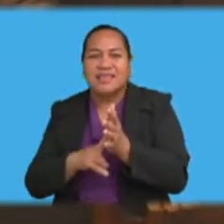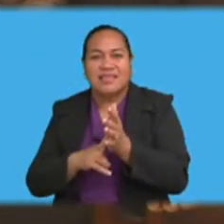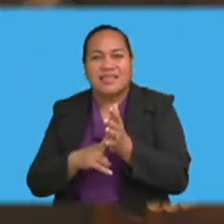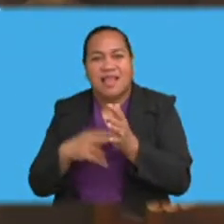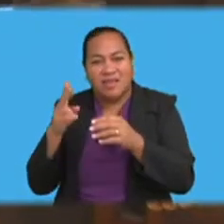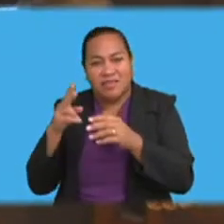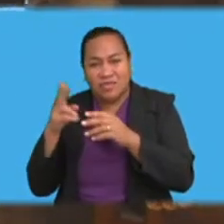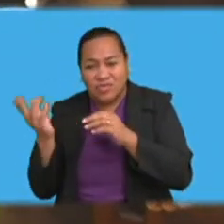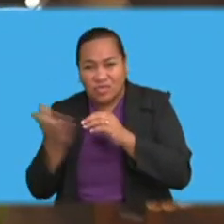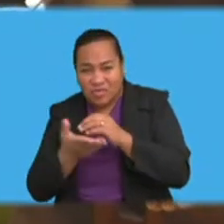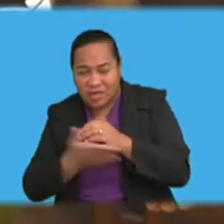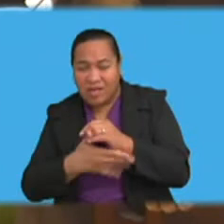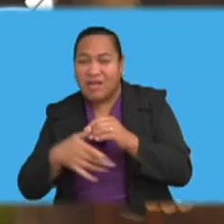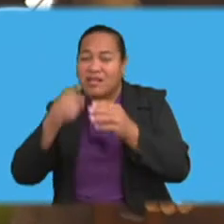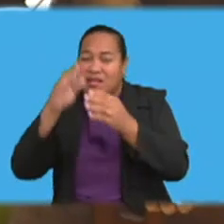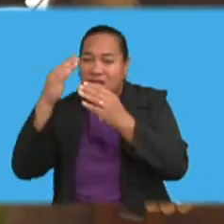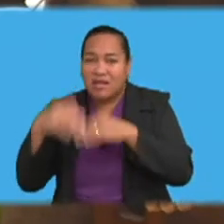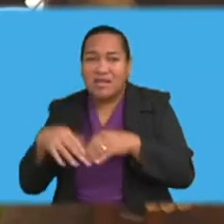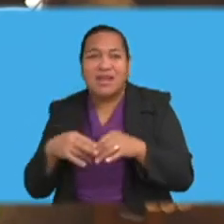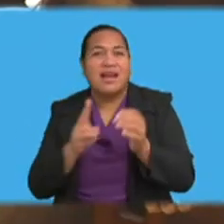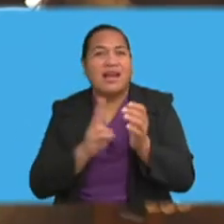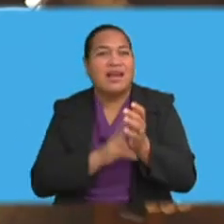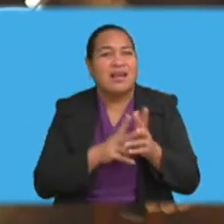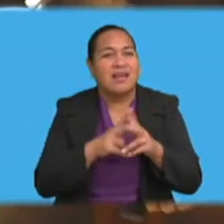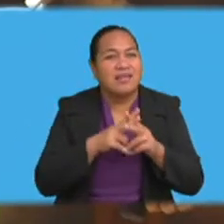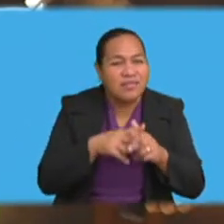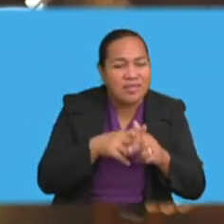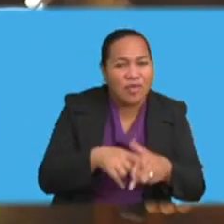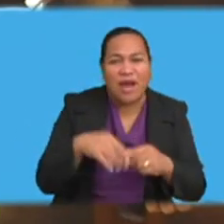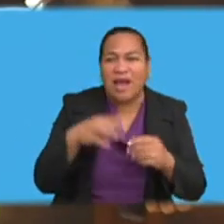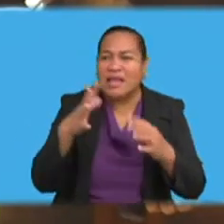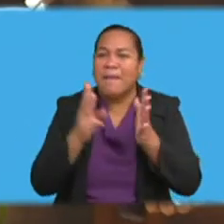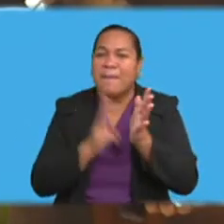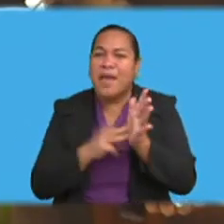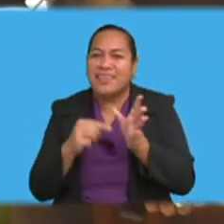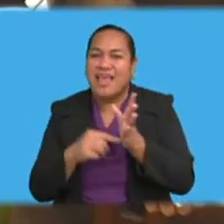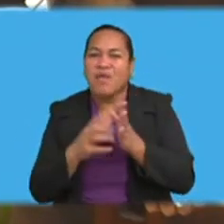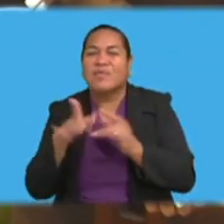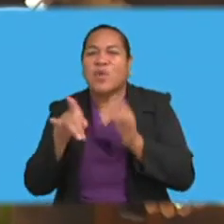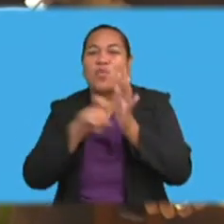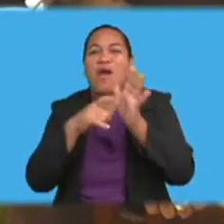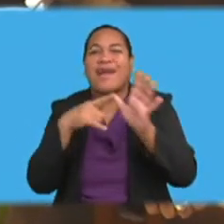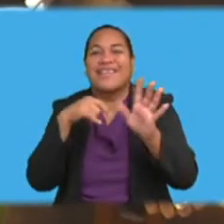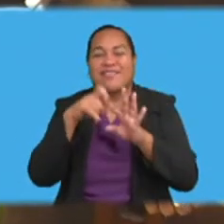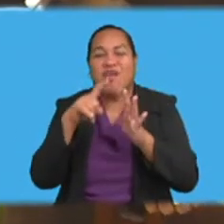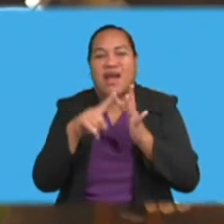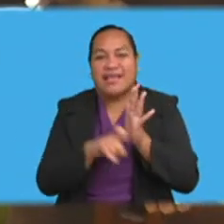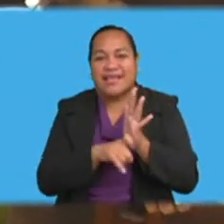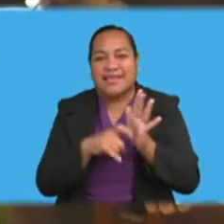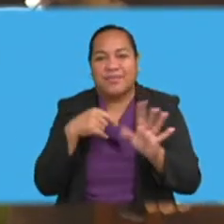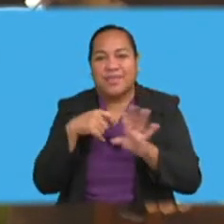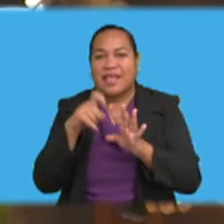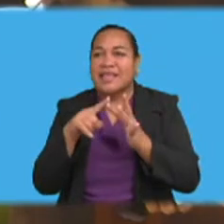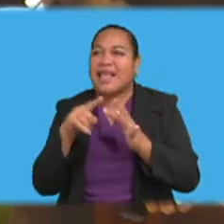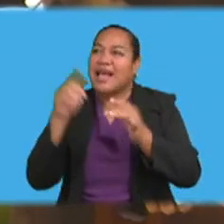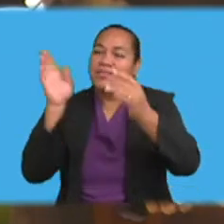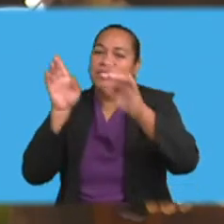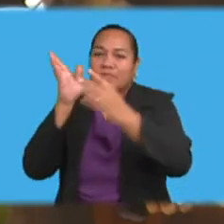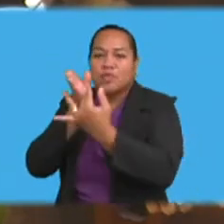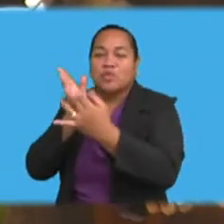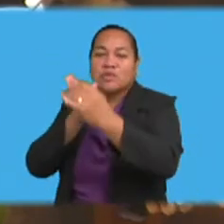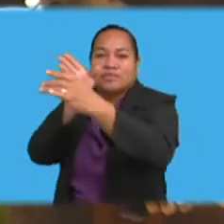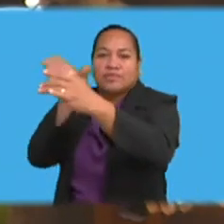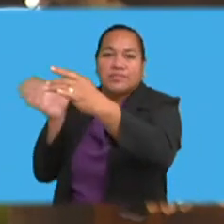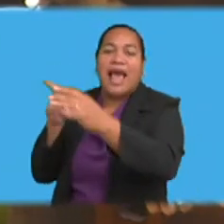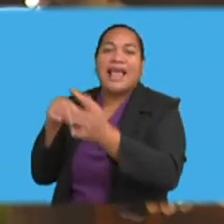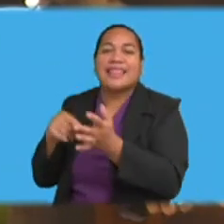Vitilevu, Rakiraki, which covers Greater Rakiraki area, Matawai Levu, between Rakiraki and Tailevu, Savusavu, which is Savusavu town